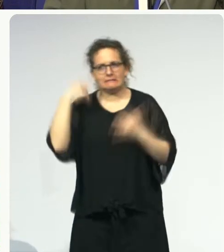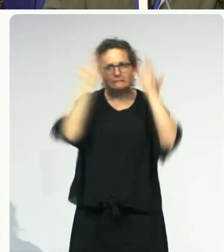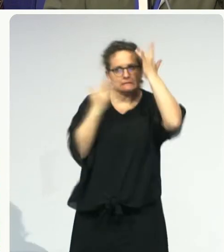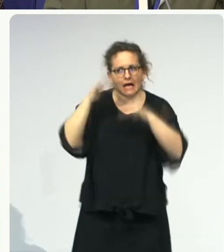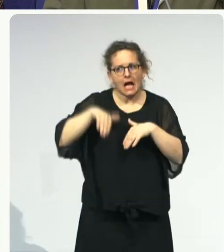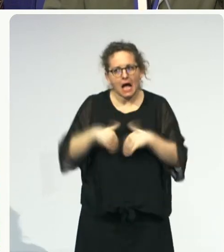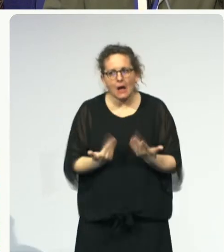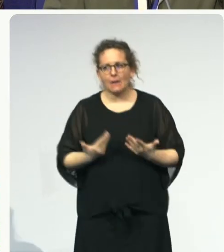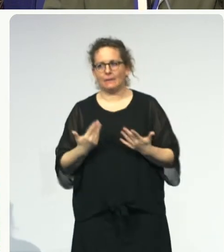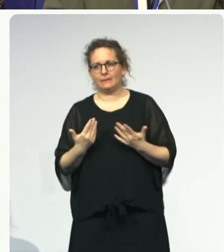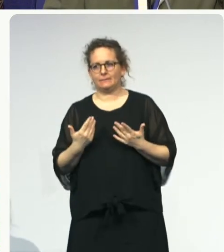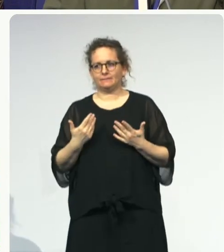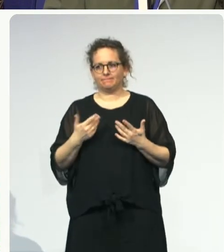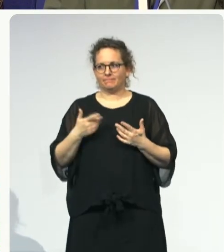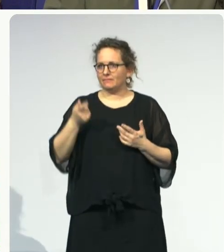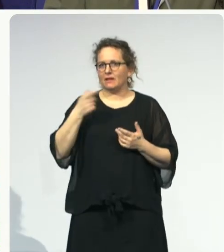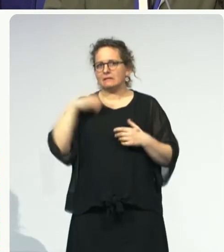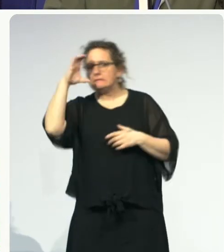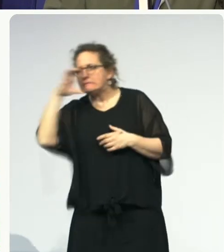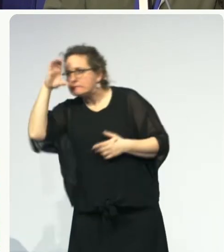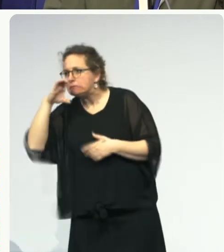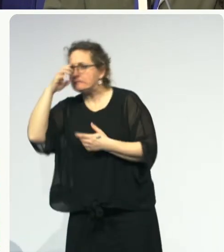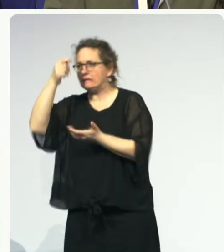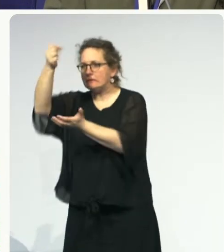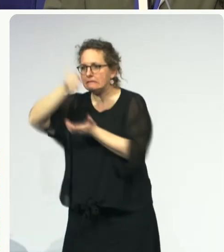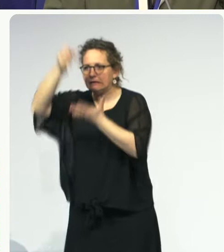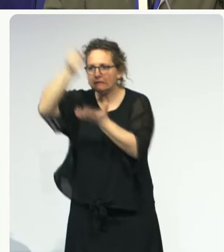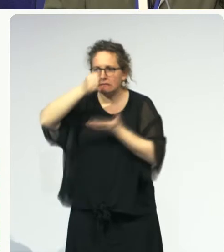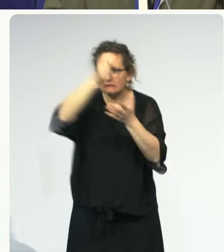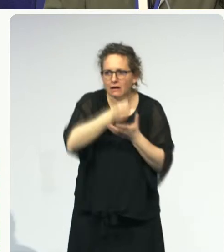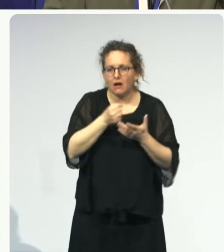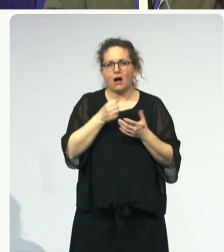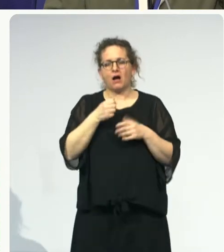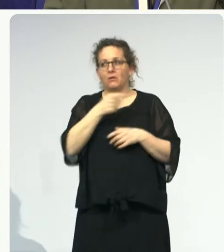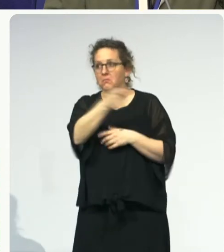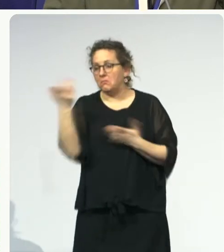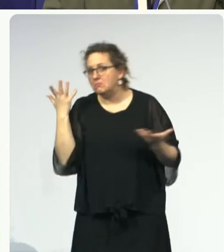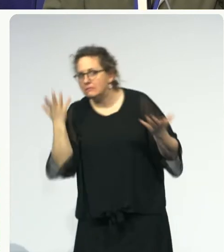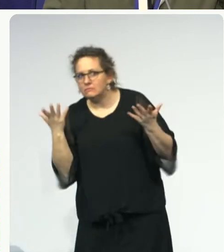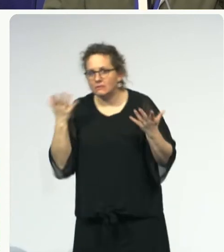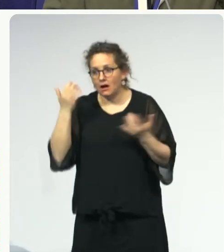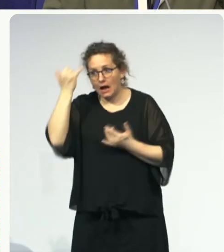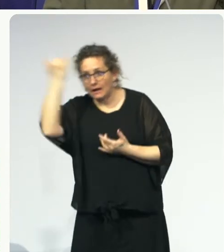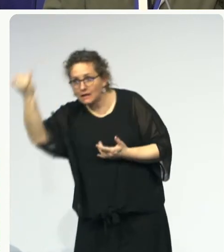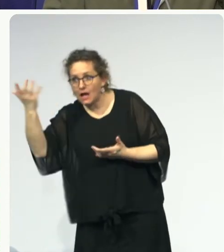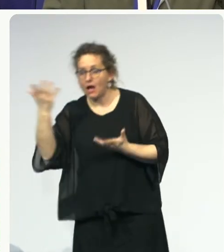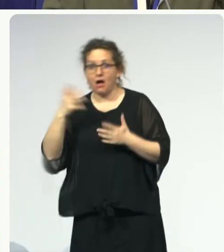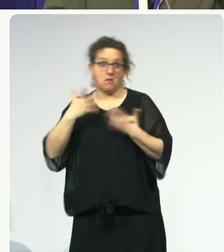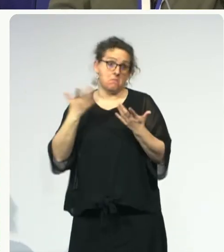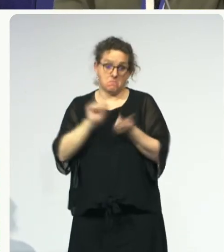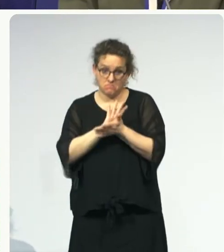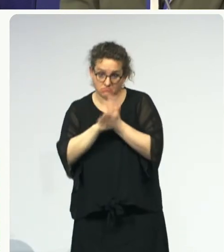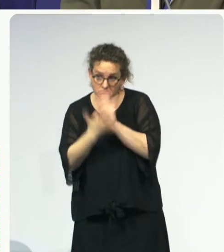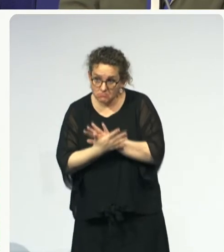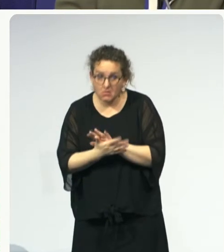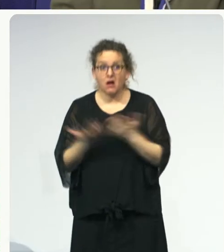additional grant and international collaboration to expand the training to more public and private schools, aiming to reach at least 30